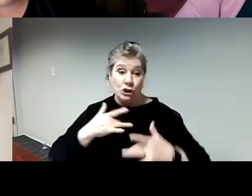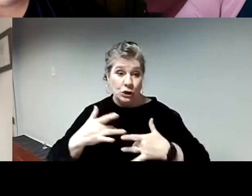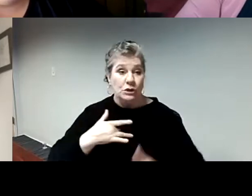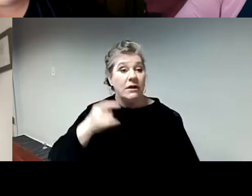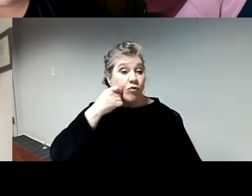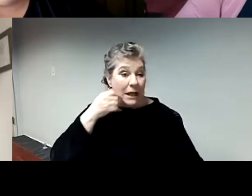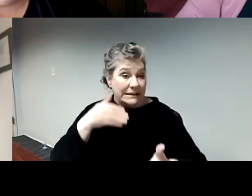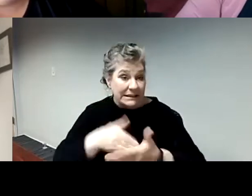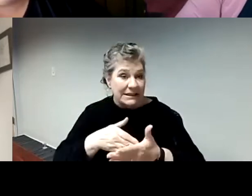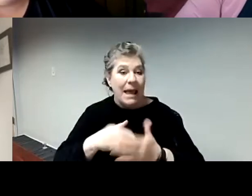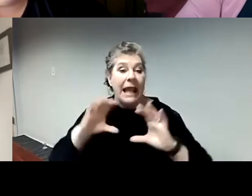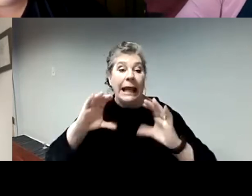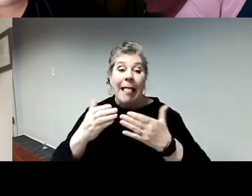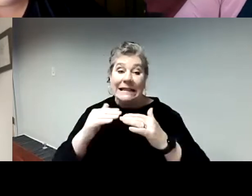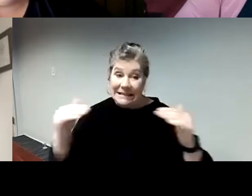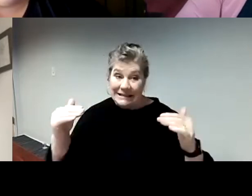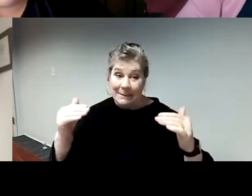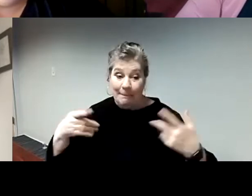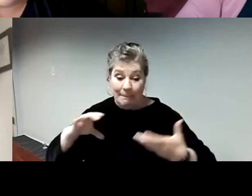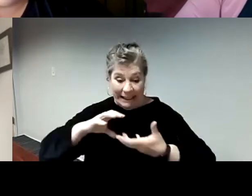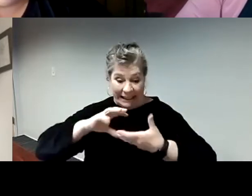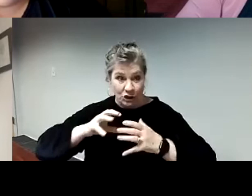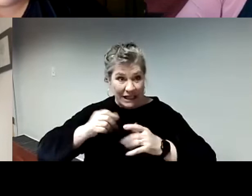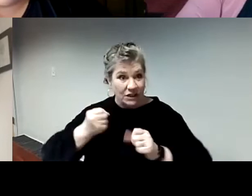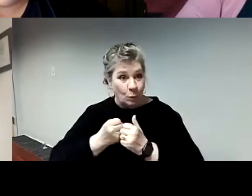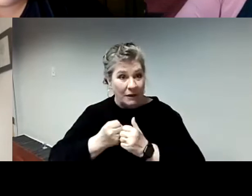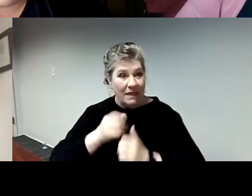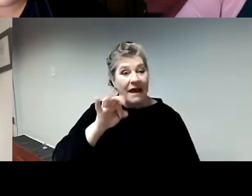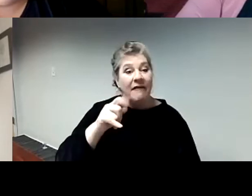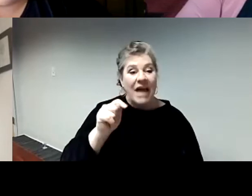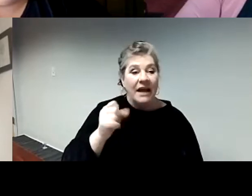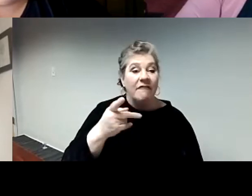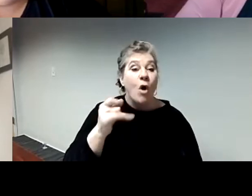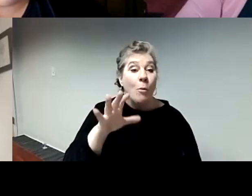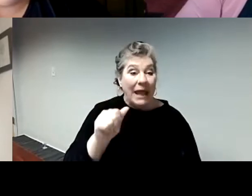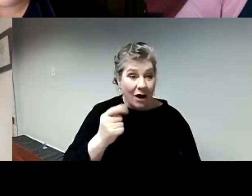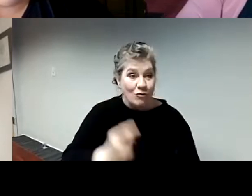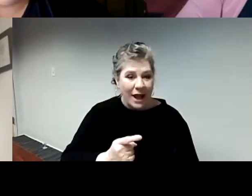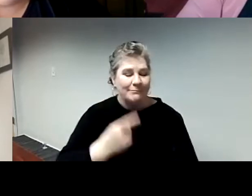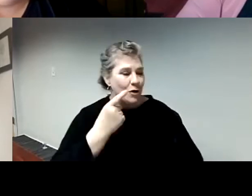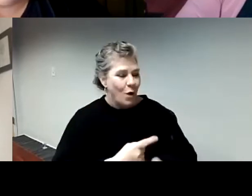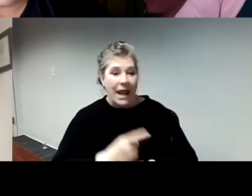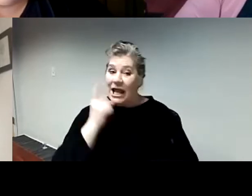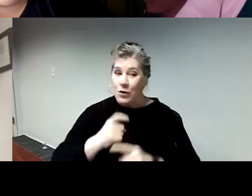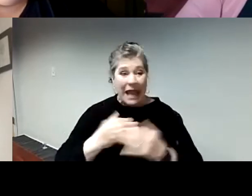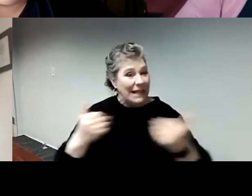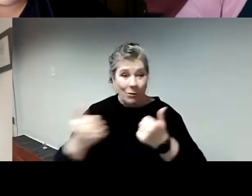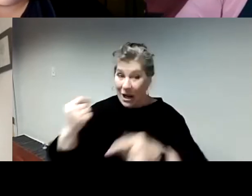and classism intersect with fat phobia, which they're inextricable from, really.